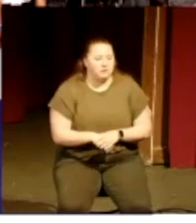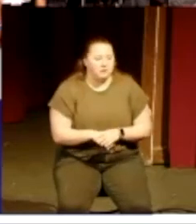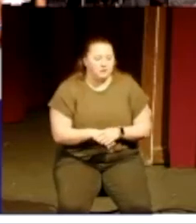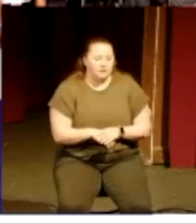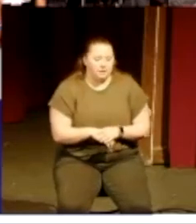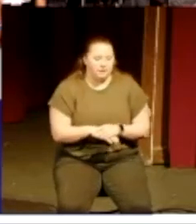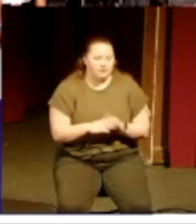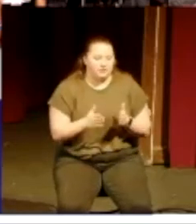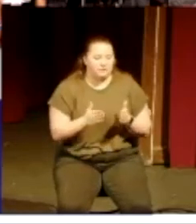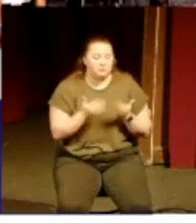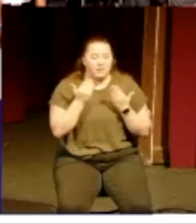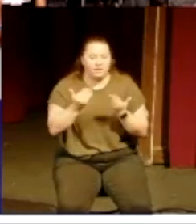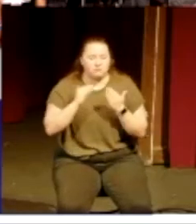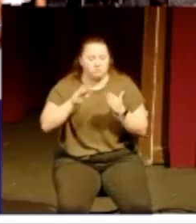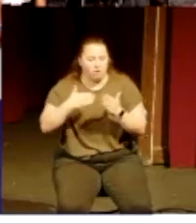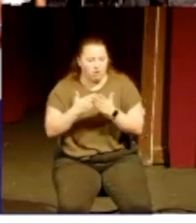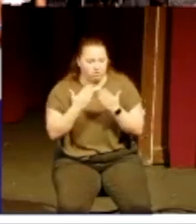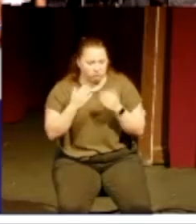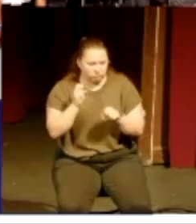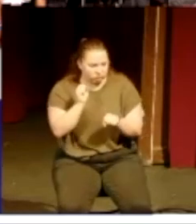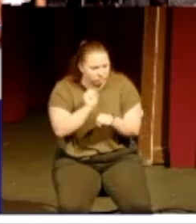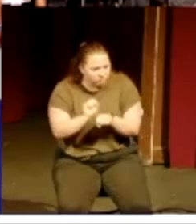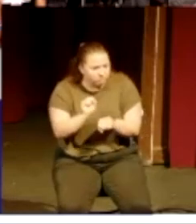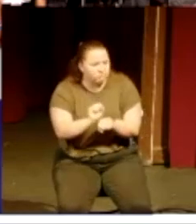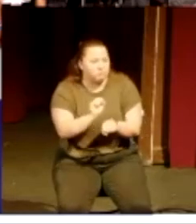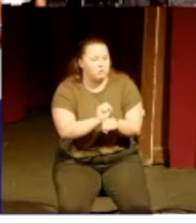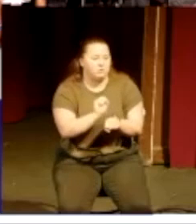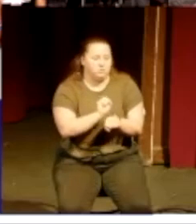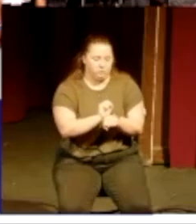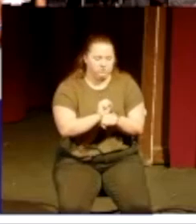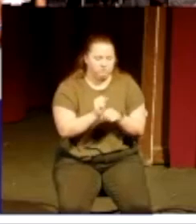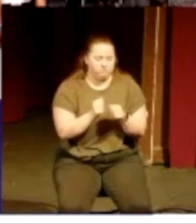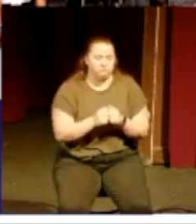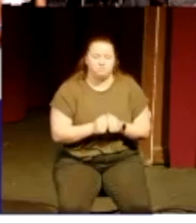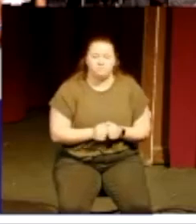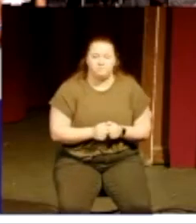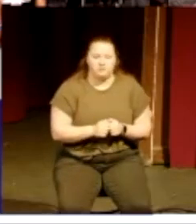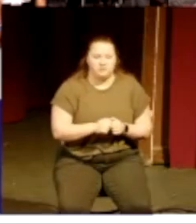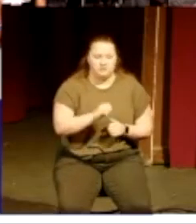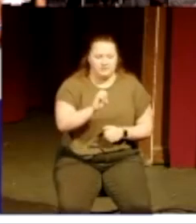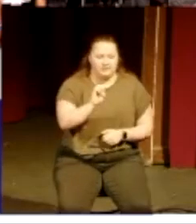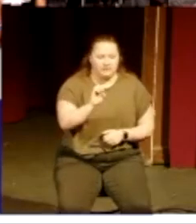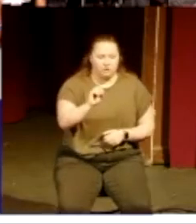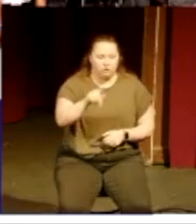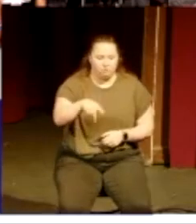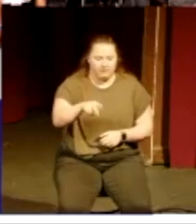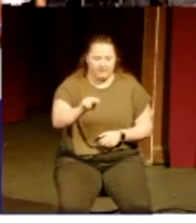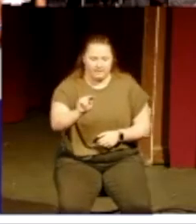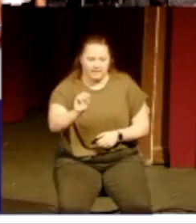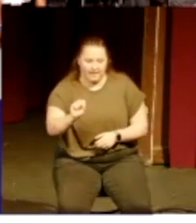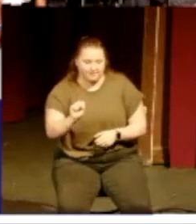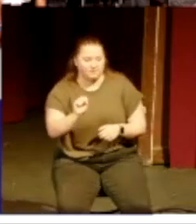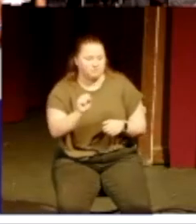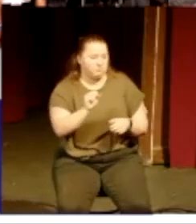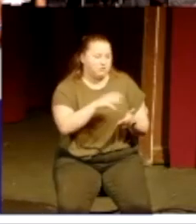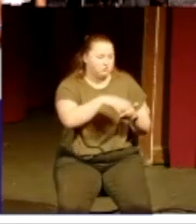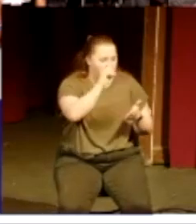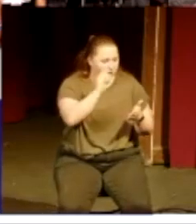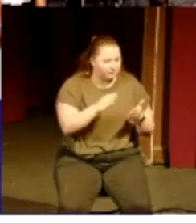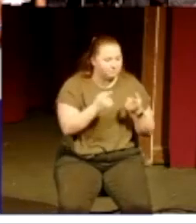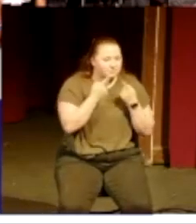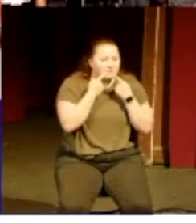you put in. You pour into all of our students. And in this case, EOPNS, Student Success, and a program like